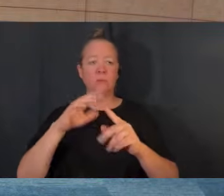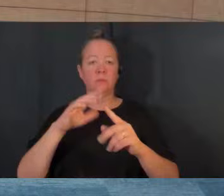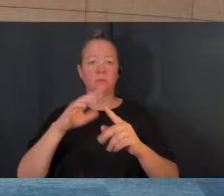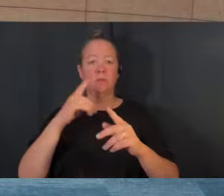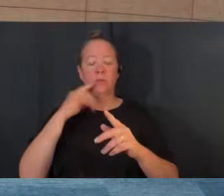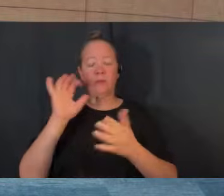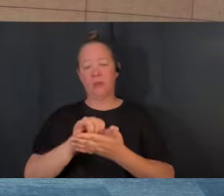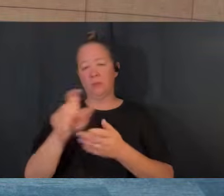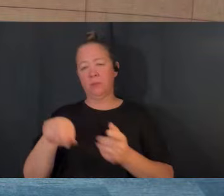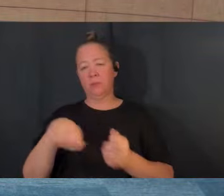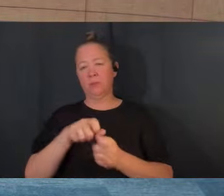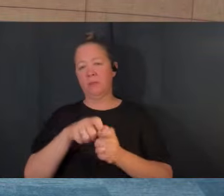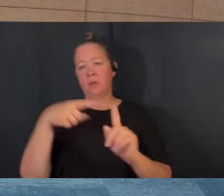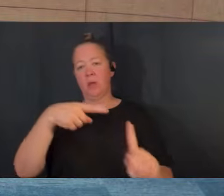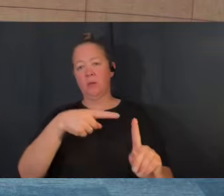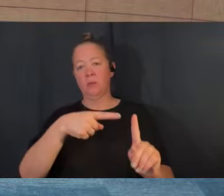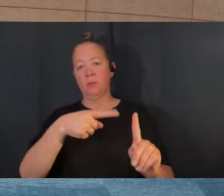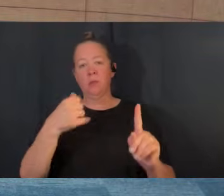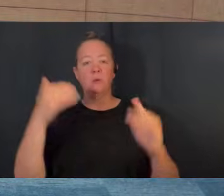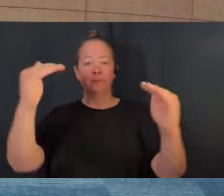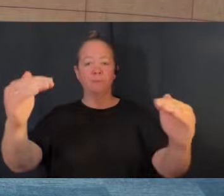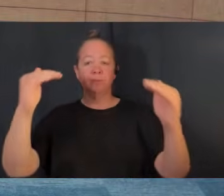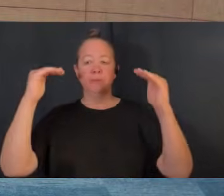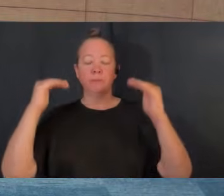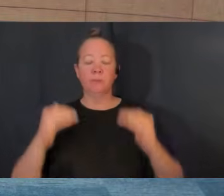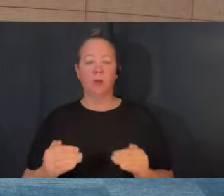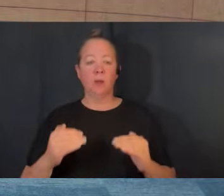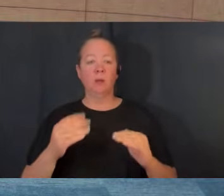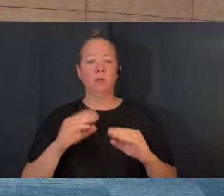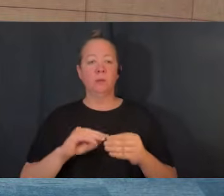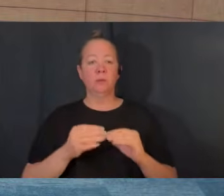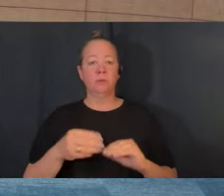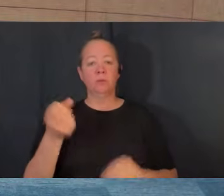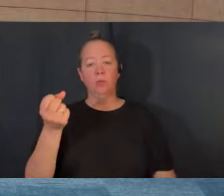item 12, 5701 Landover Road Park naming.